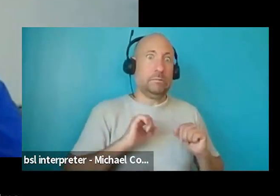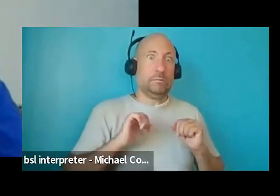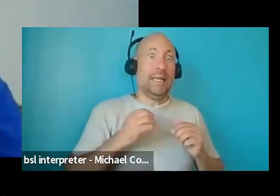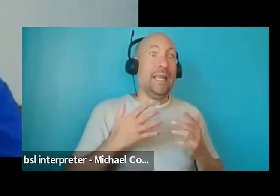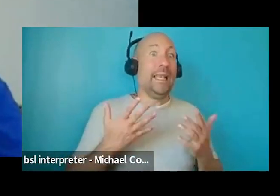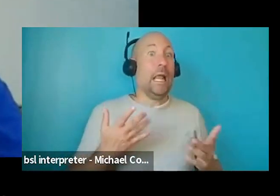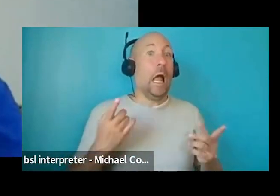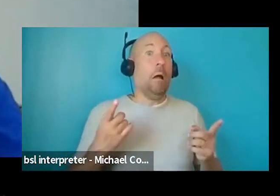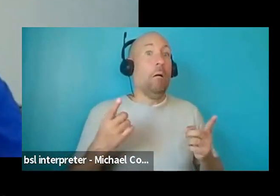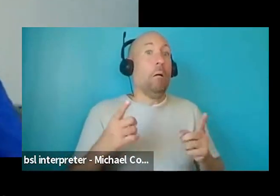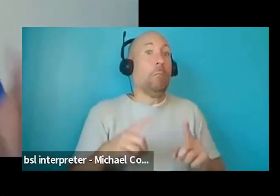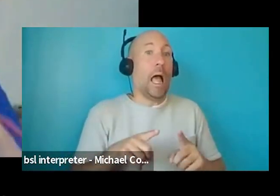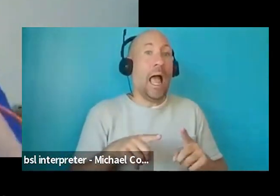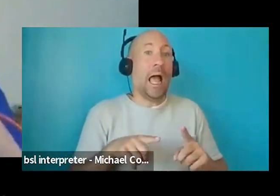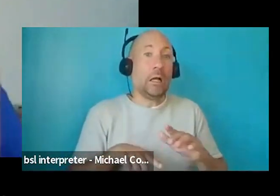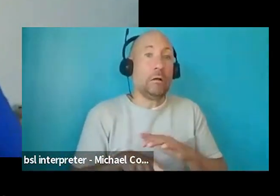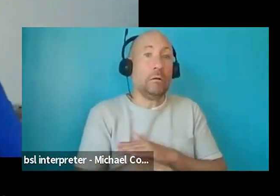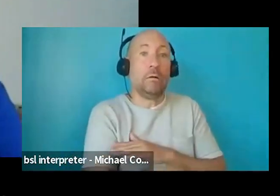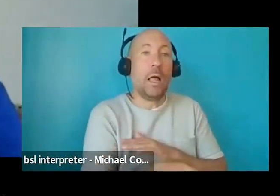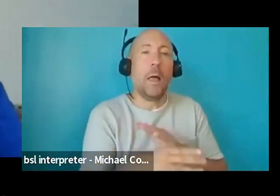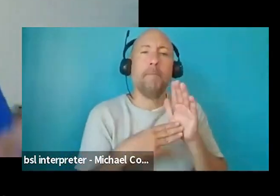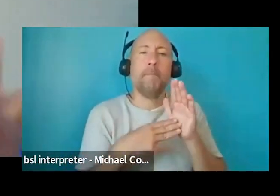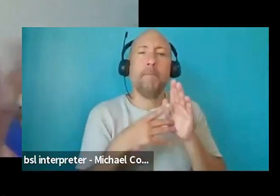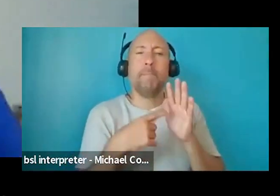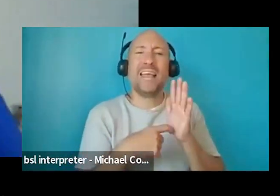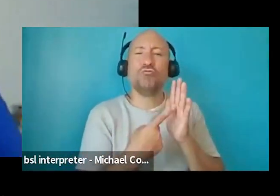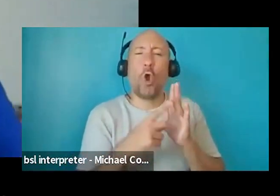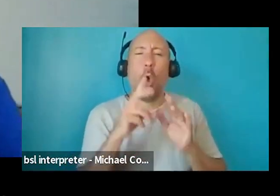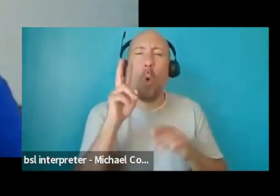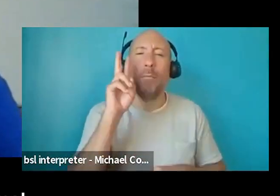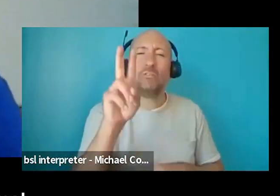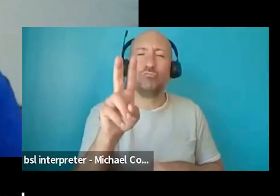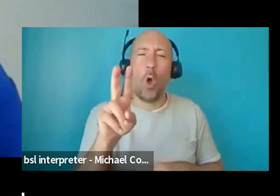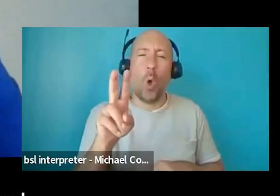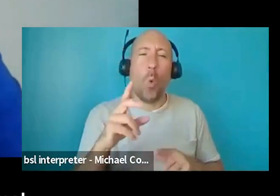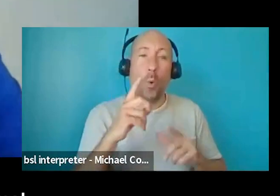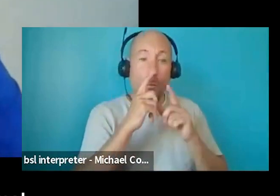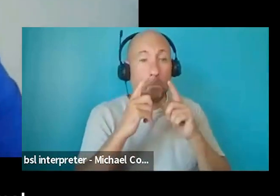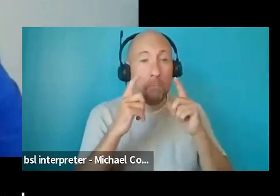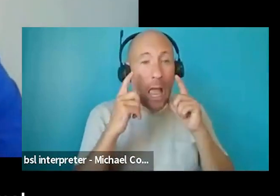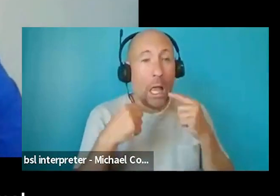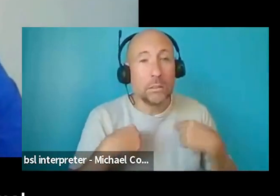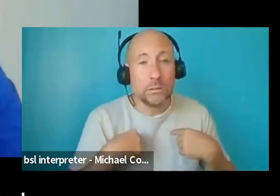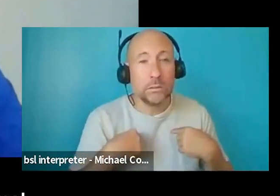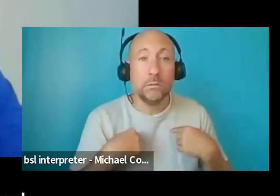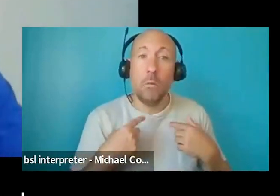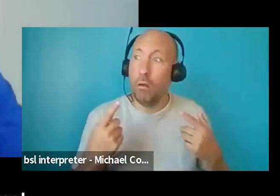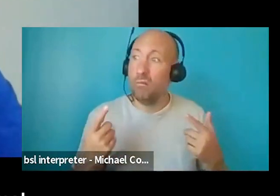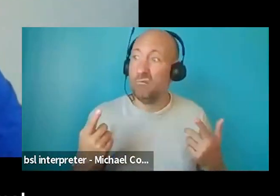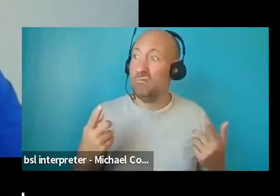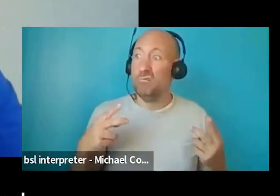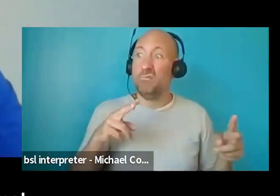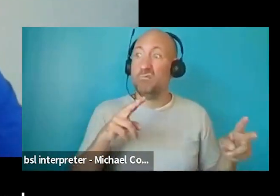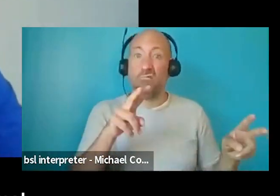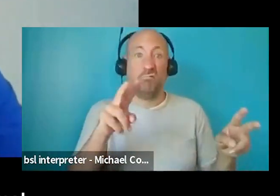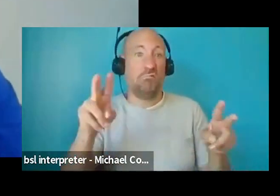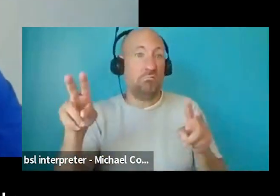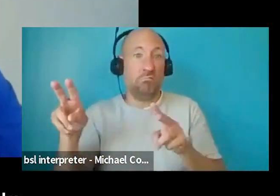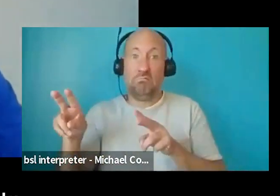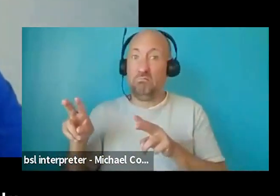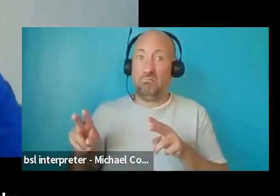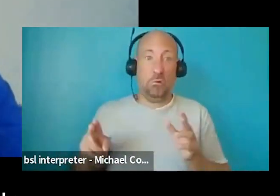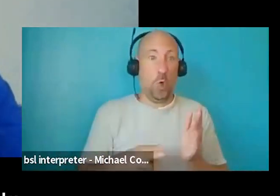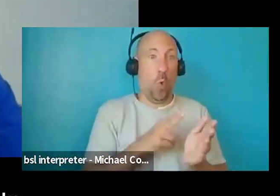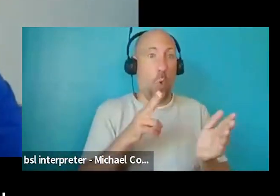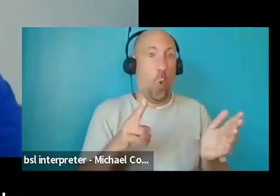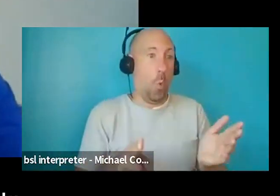in the mornings, and with my mask on. And, you know, things are definitely back to normal here in Italy.